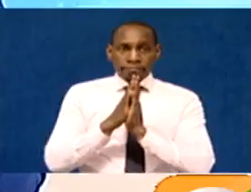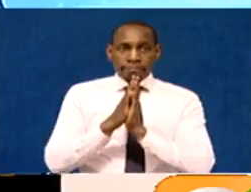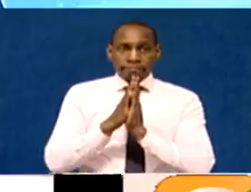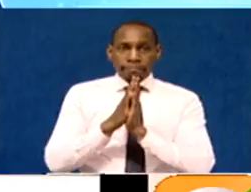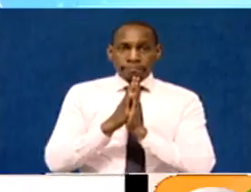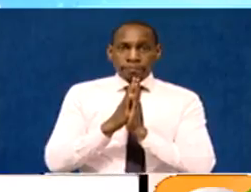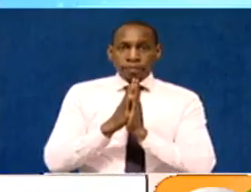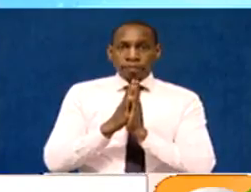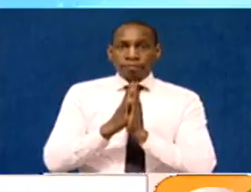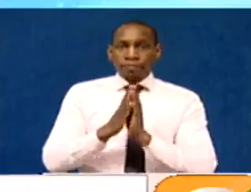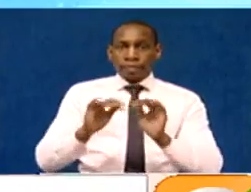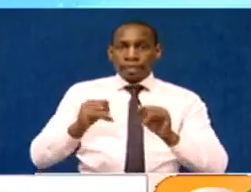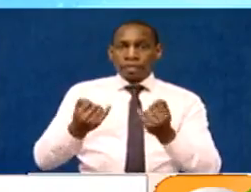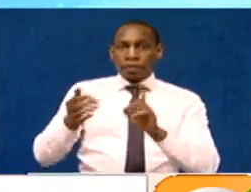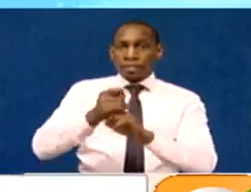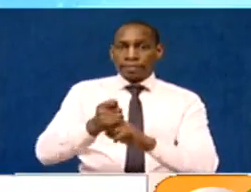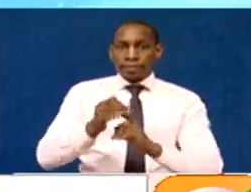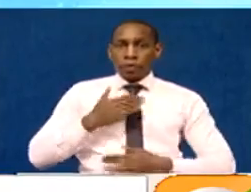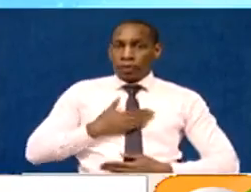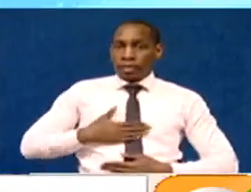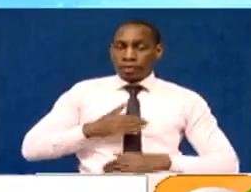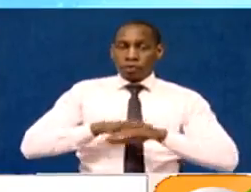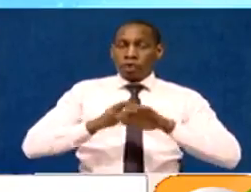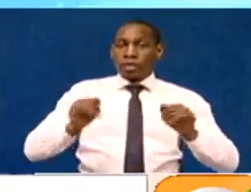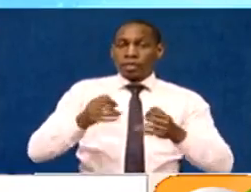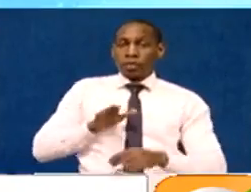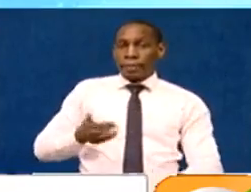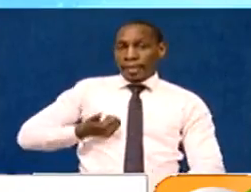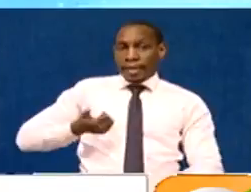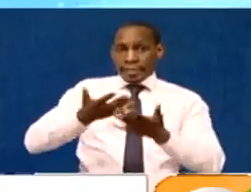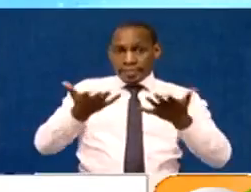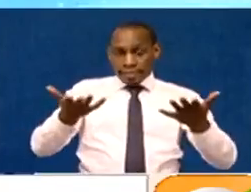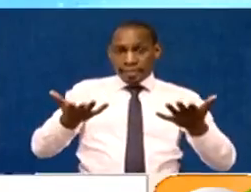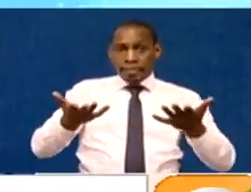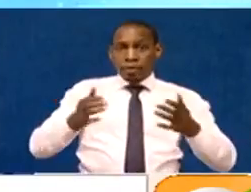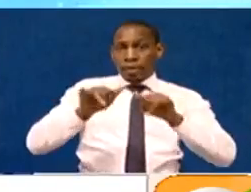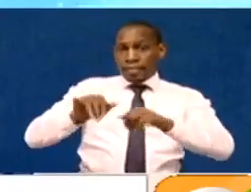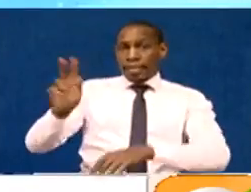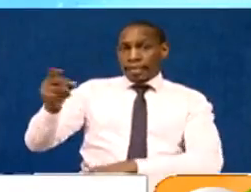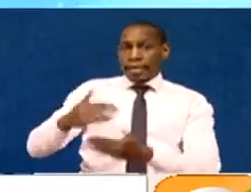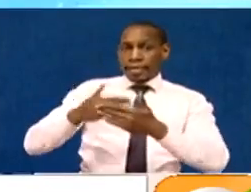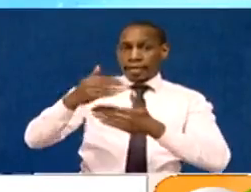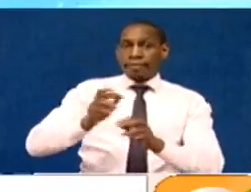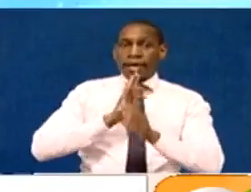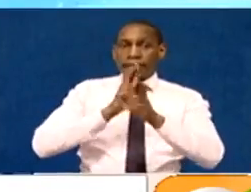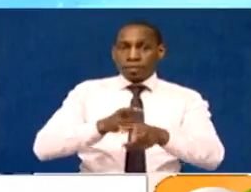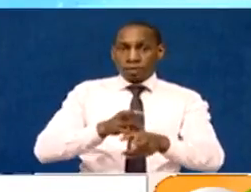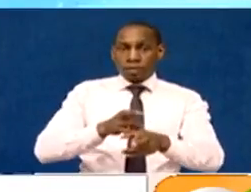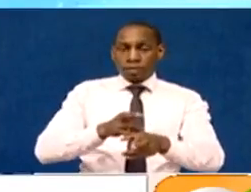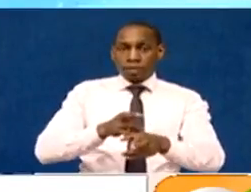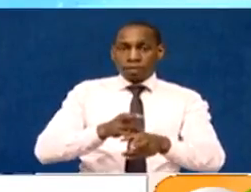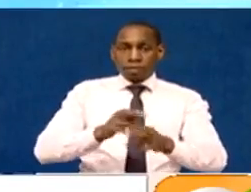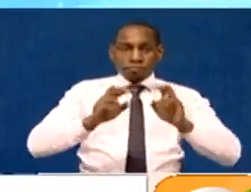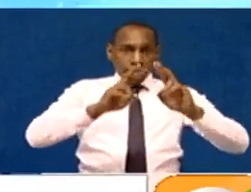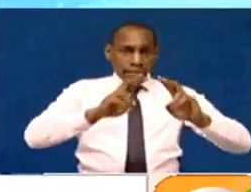New milestone in the field of science, and it is great news for women and girls living in Kenya following the results of a